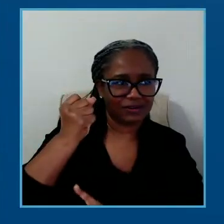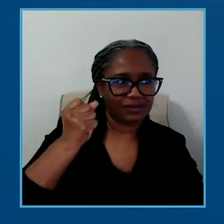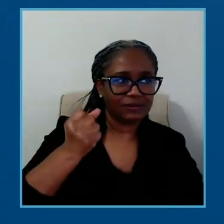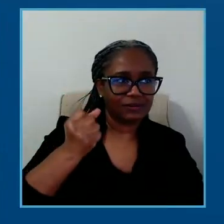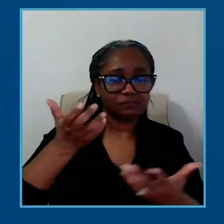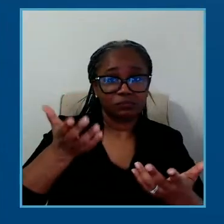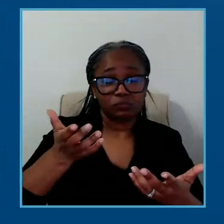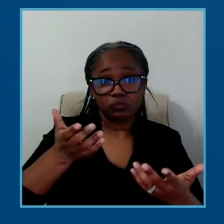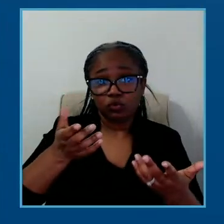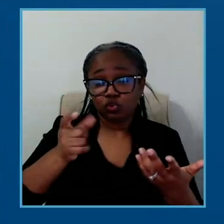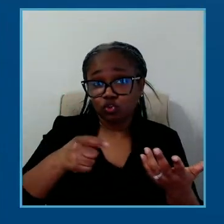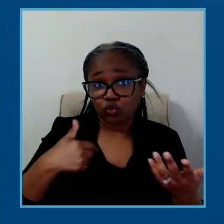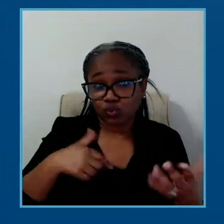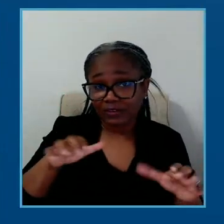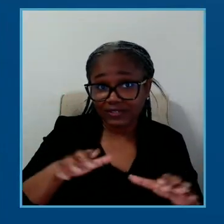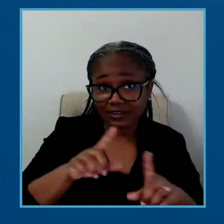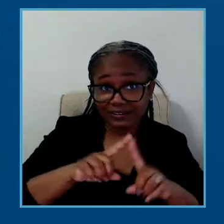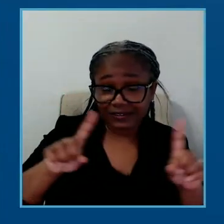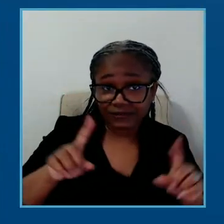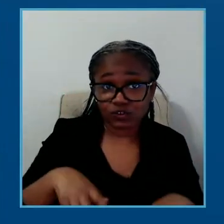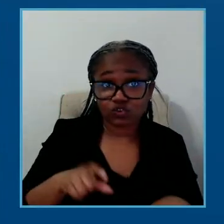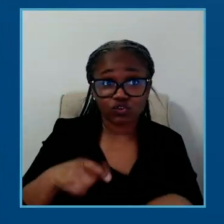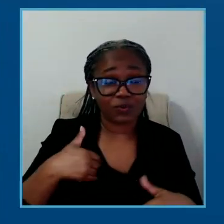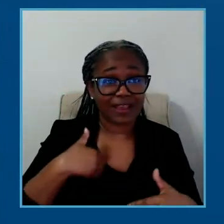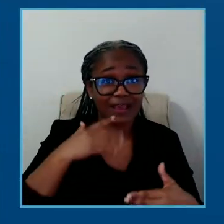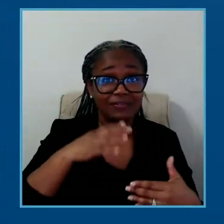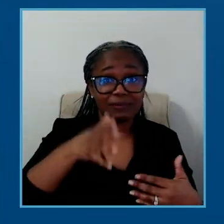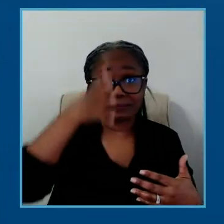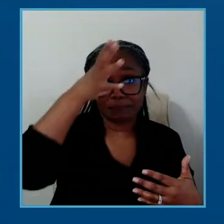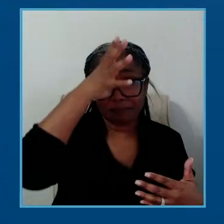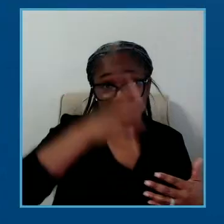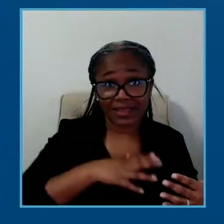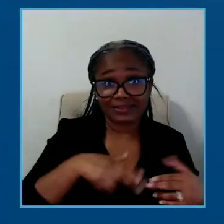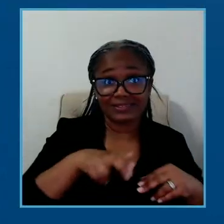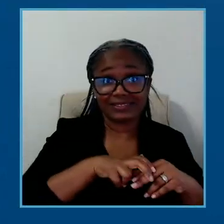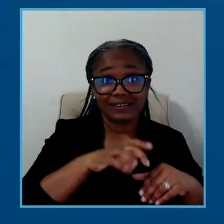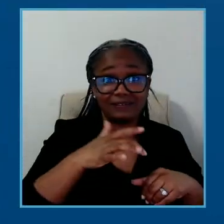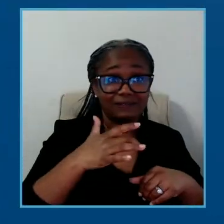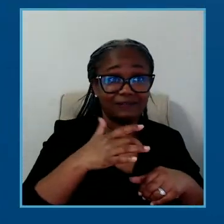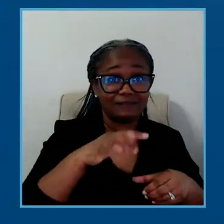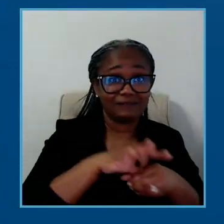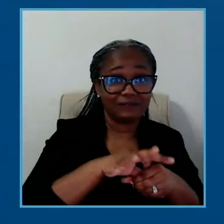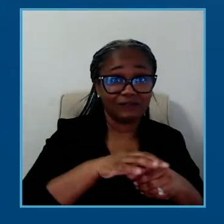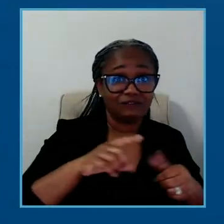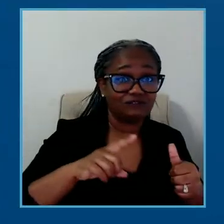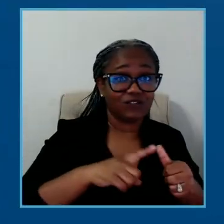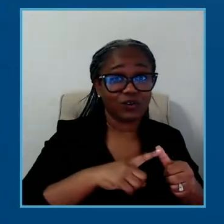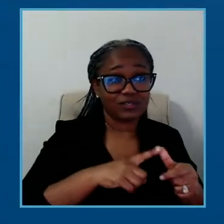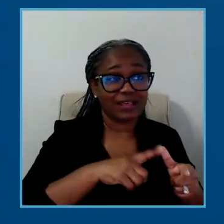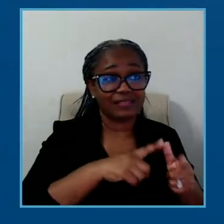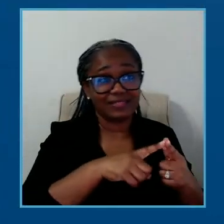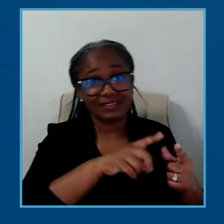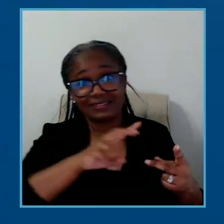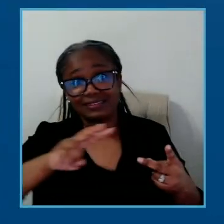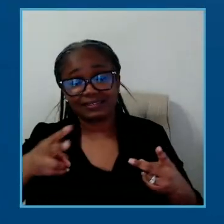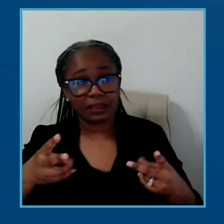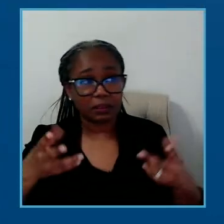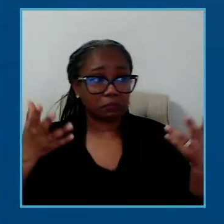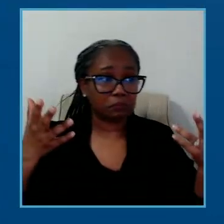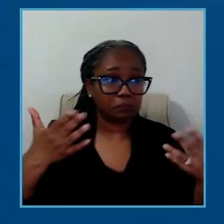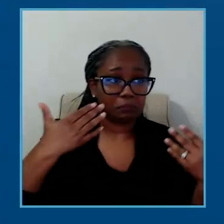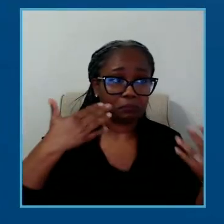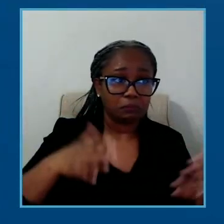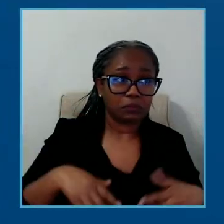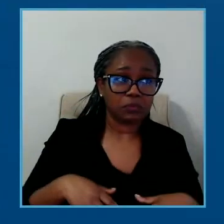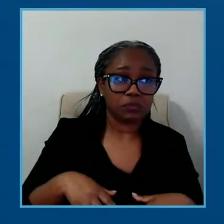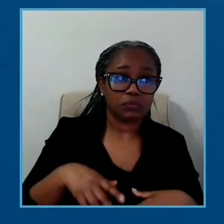second? Or would that have actually given an advantage to one set of vice chair candidates or the other? Should all of these elections should have